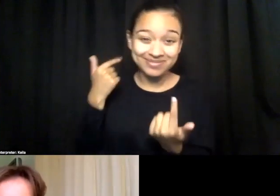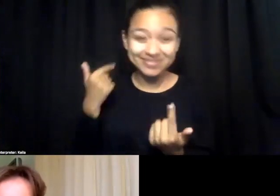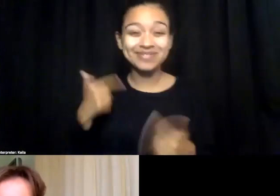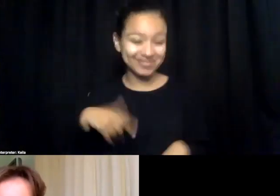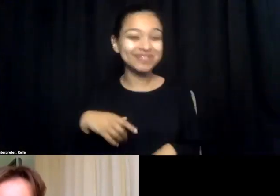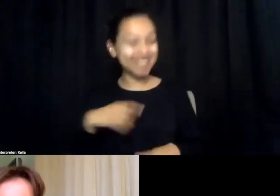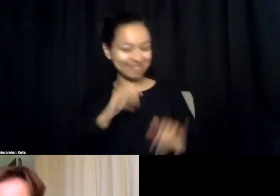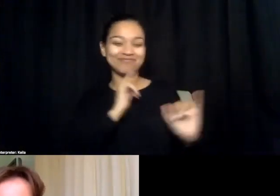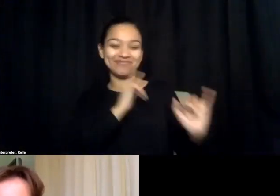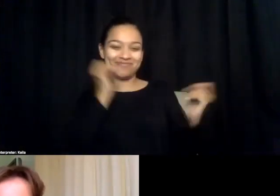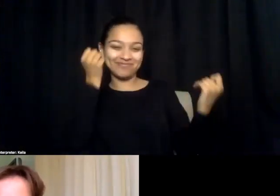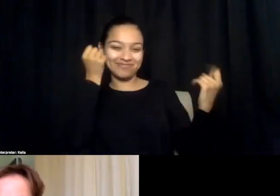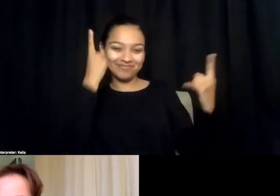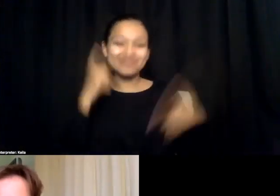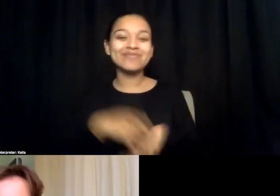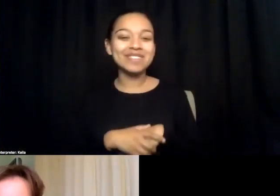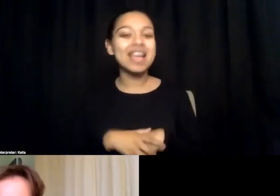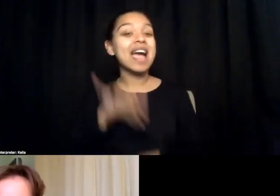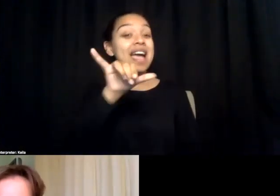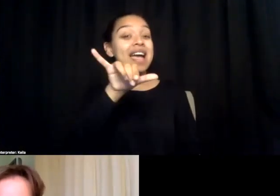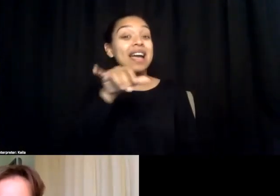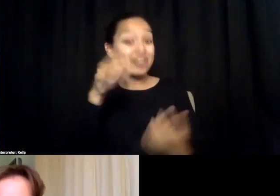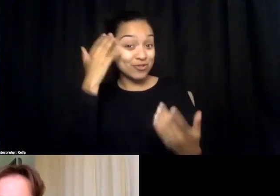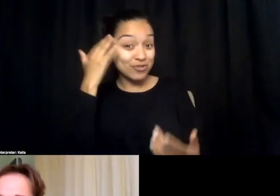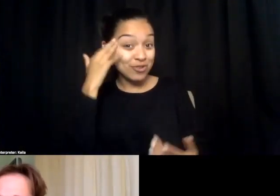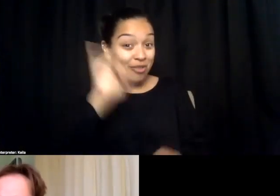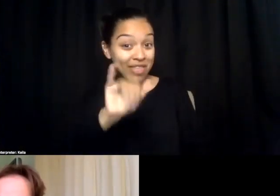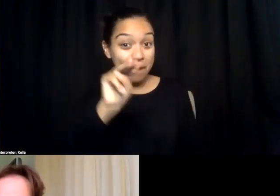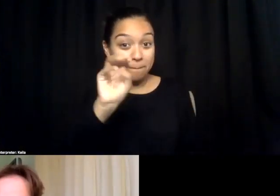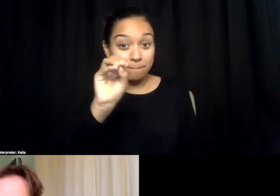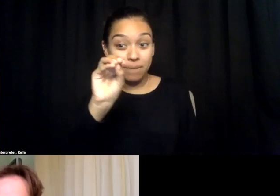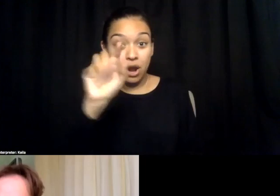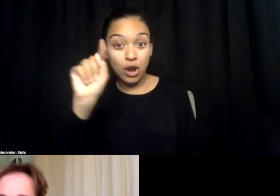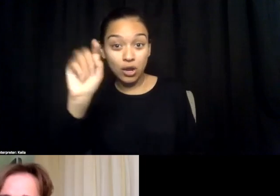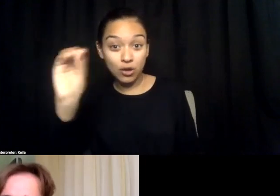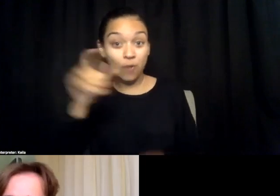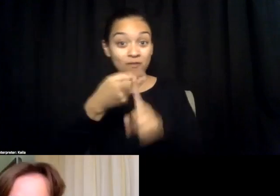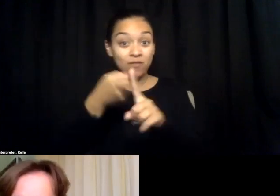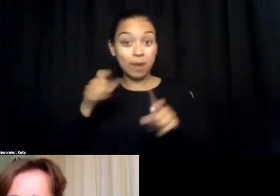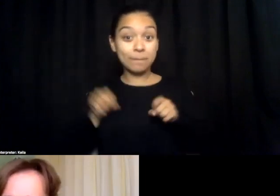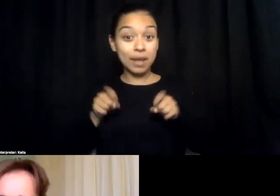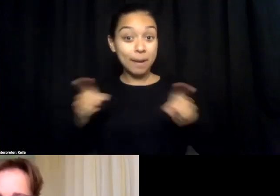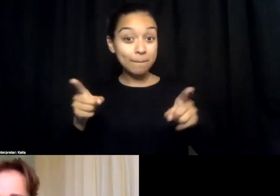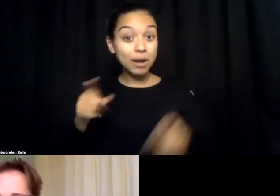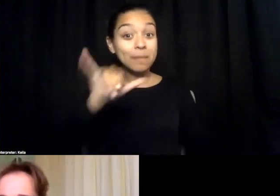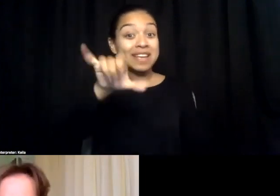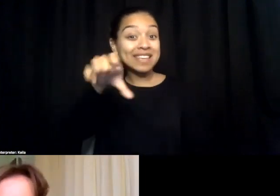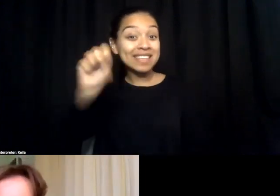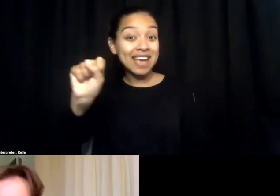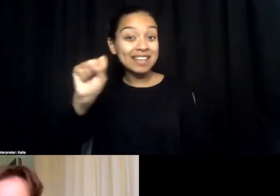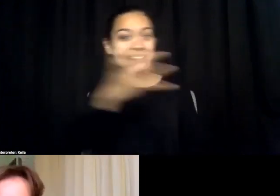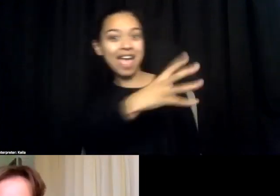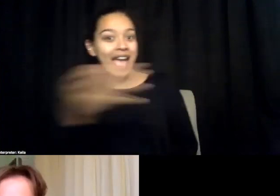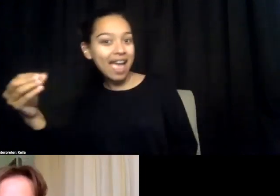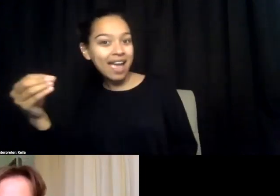motto, you know, is yes and, which I'm getting from improv, which I'll do a little push for my